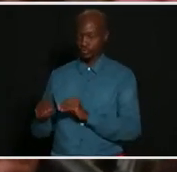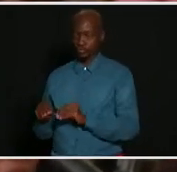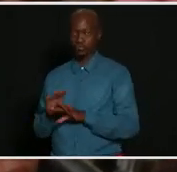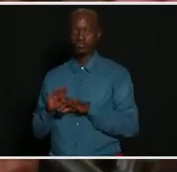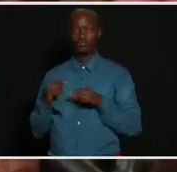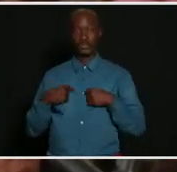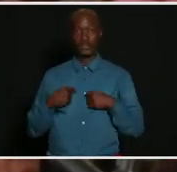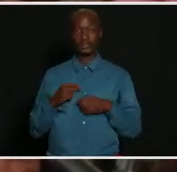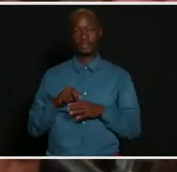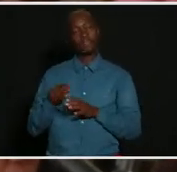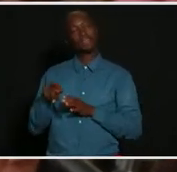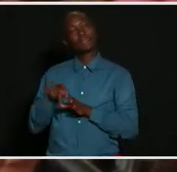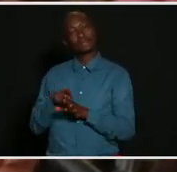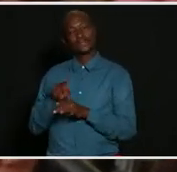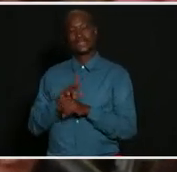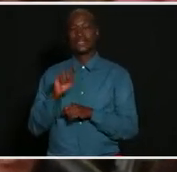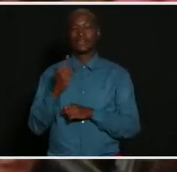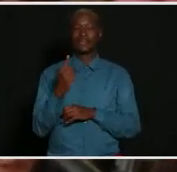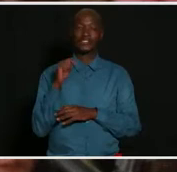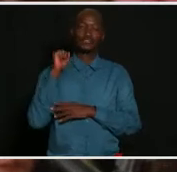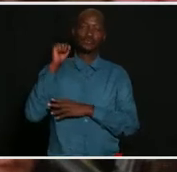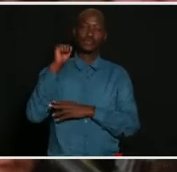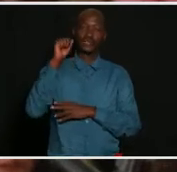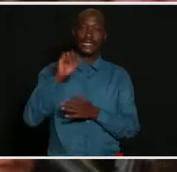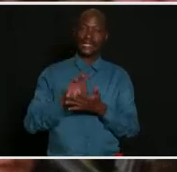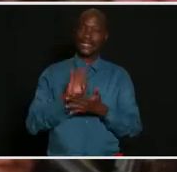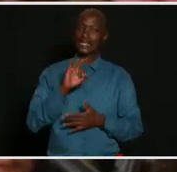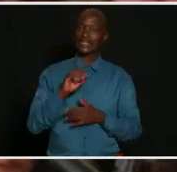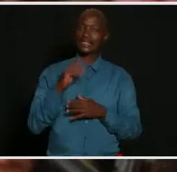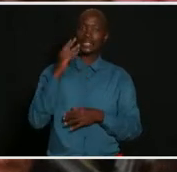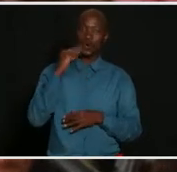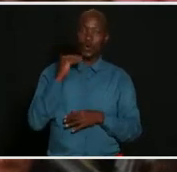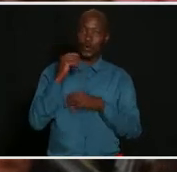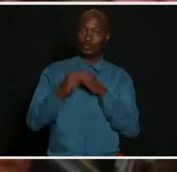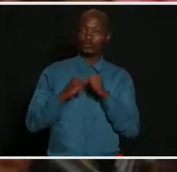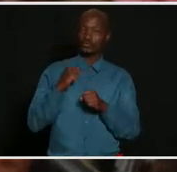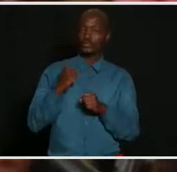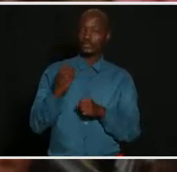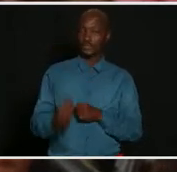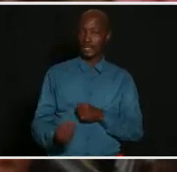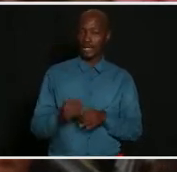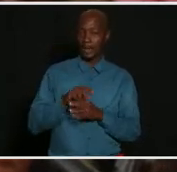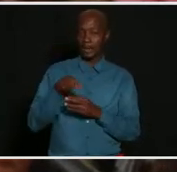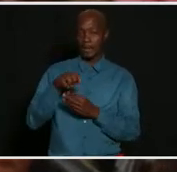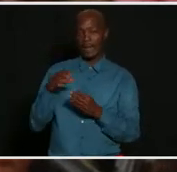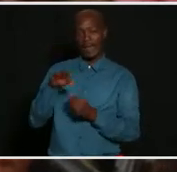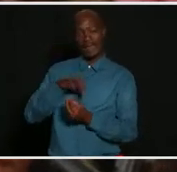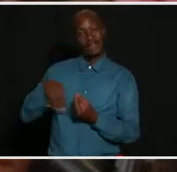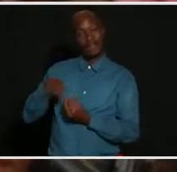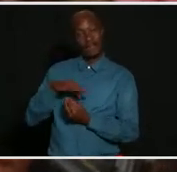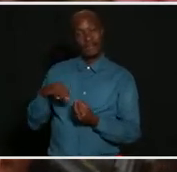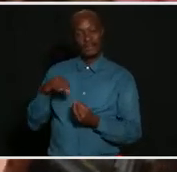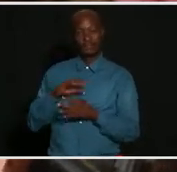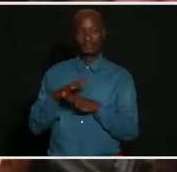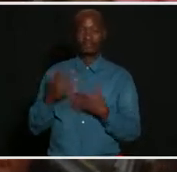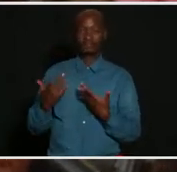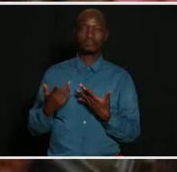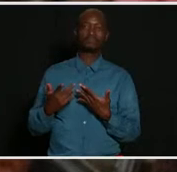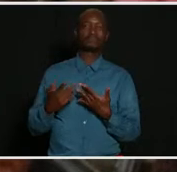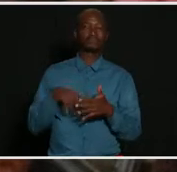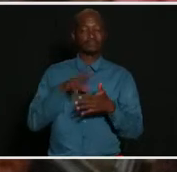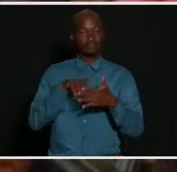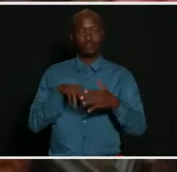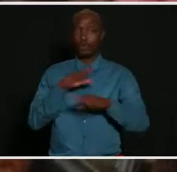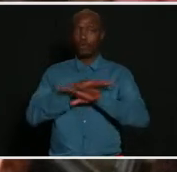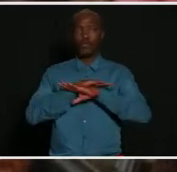participated in my first protest as a 13 year old child my small family and I made posters which read